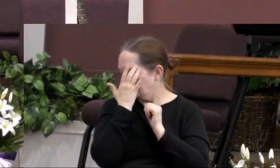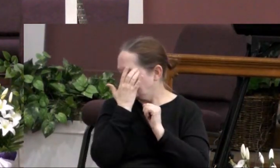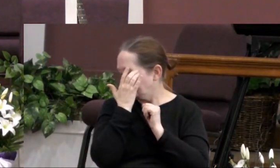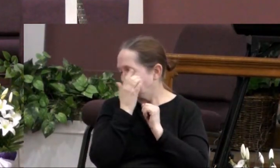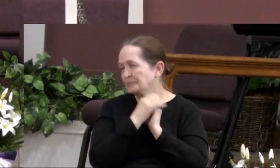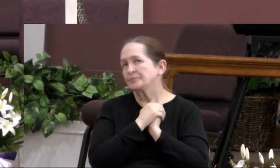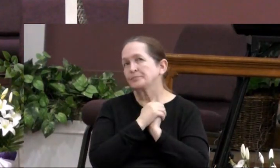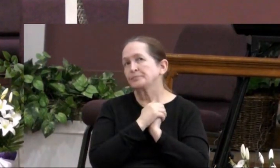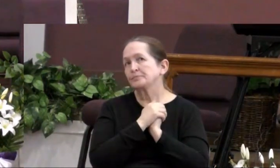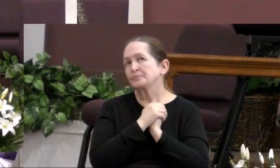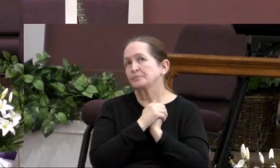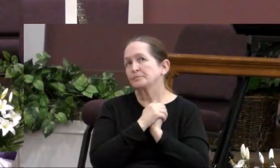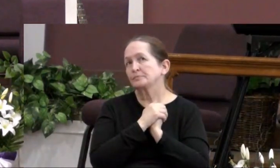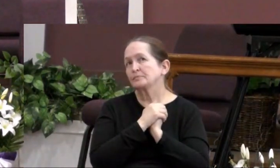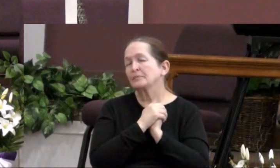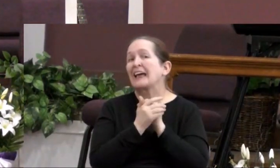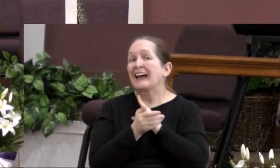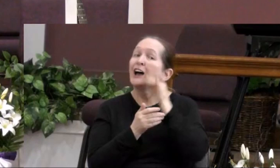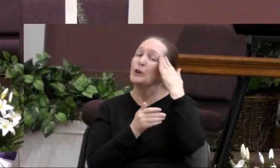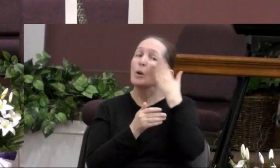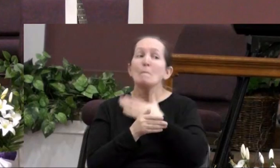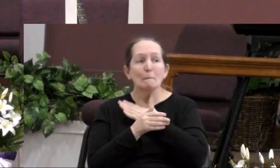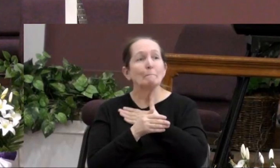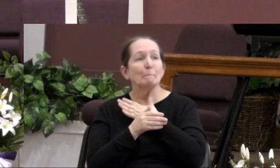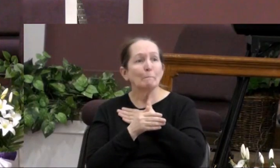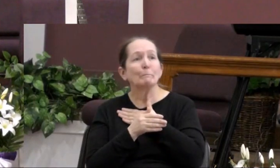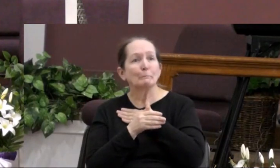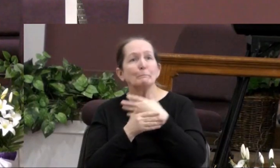I know mine is too.